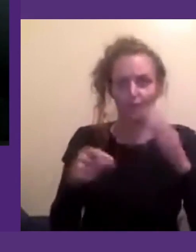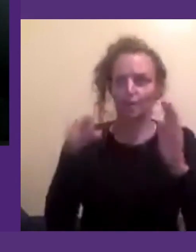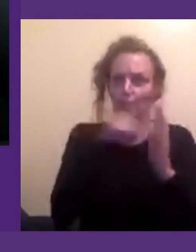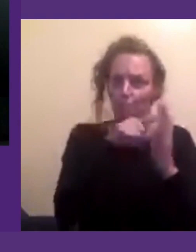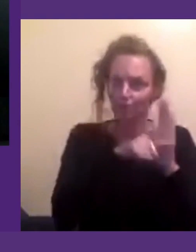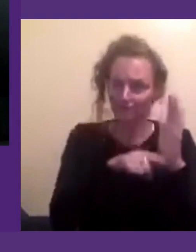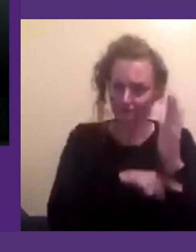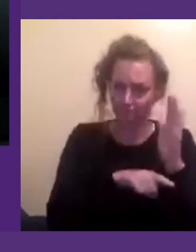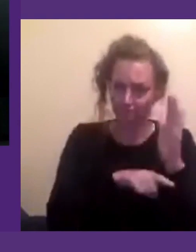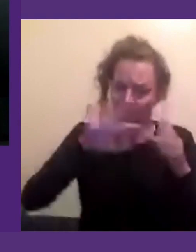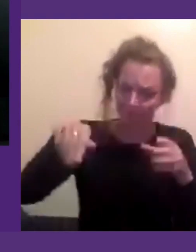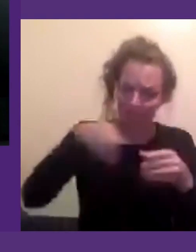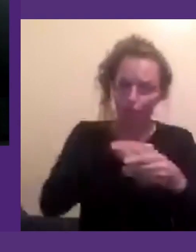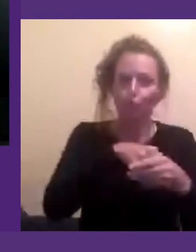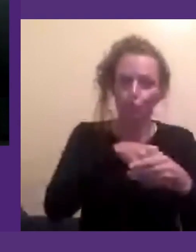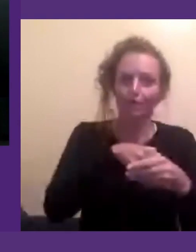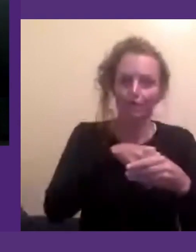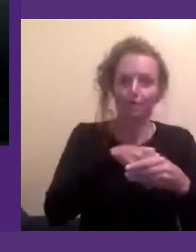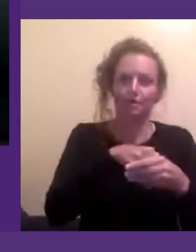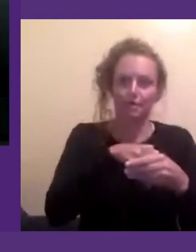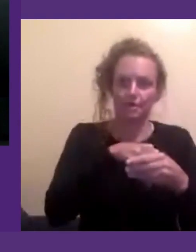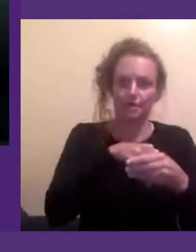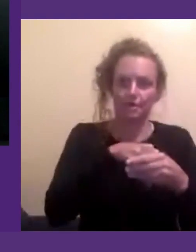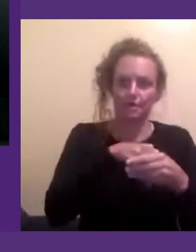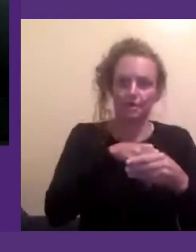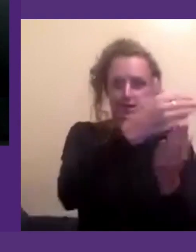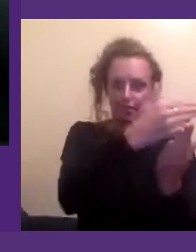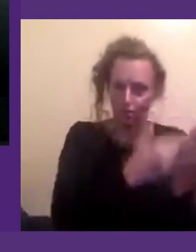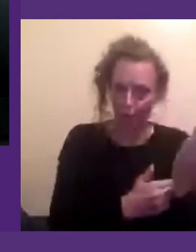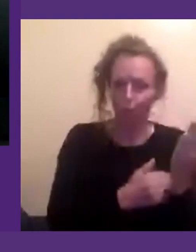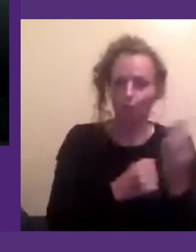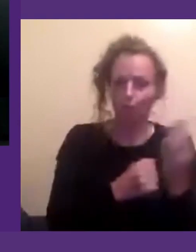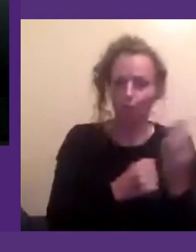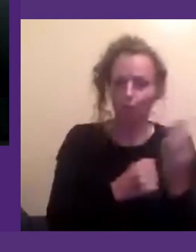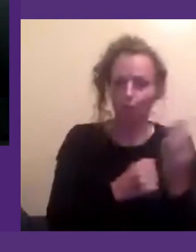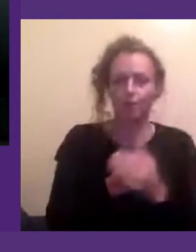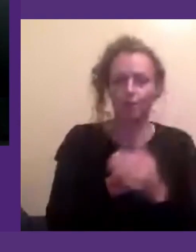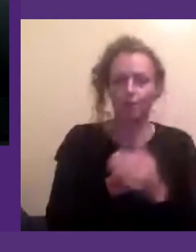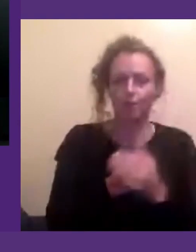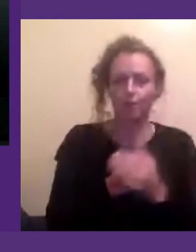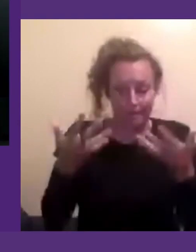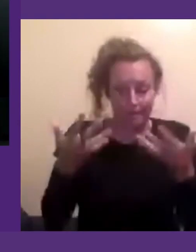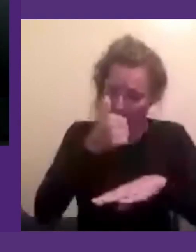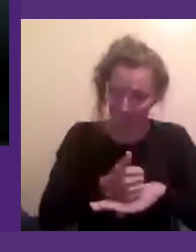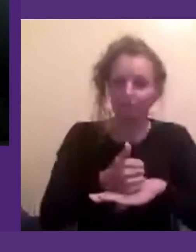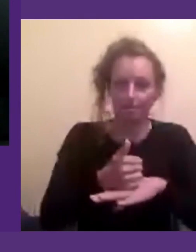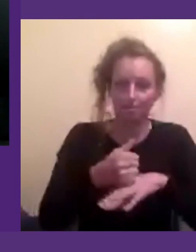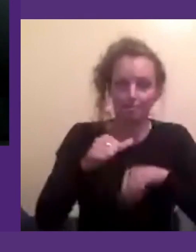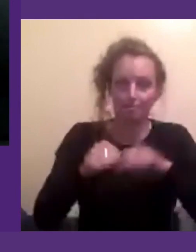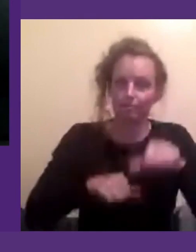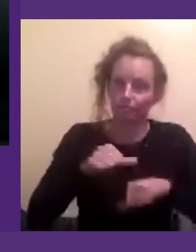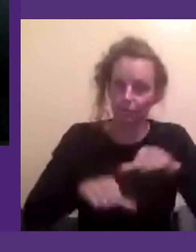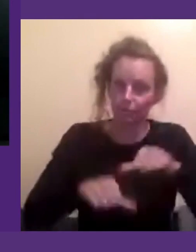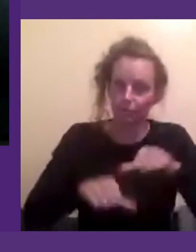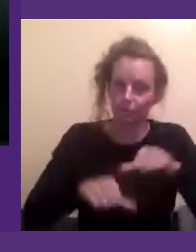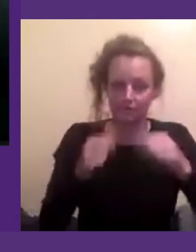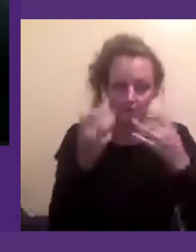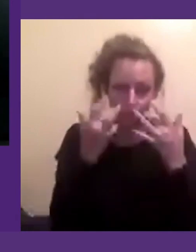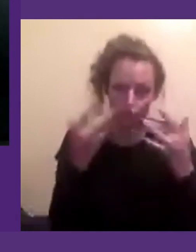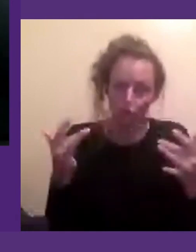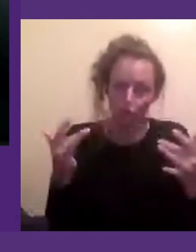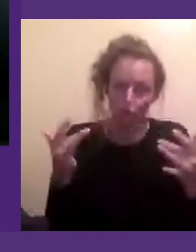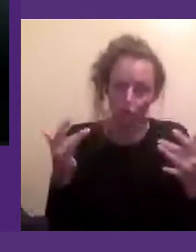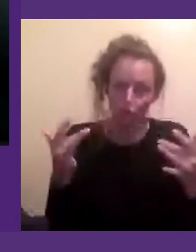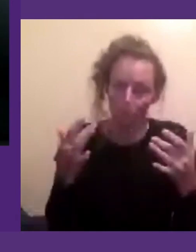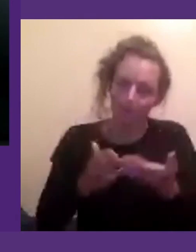I love the way you're then implementing that and bringing it into the processes and showing them the sort of different levels of activity that you need to